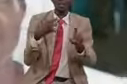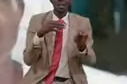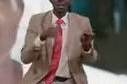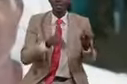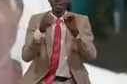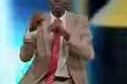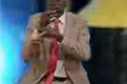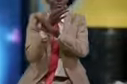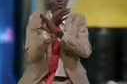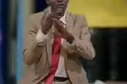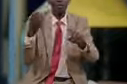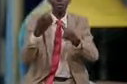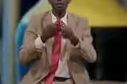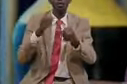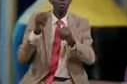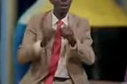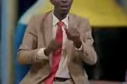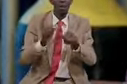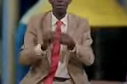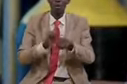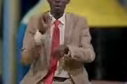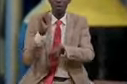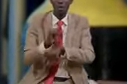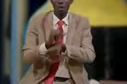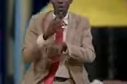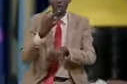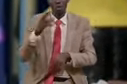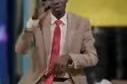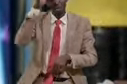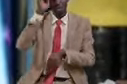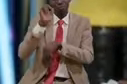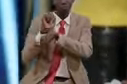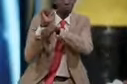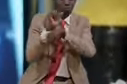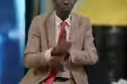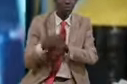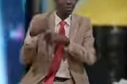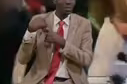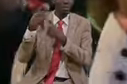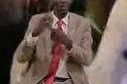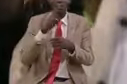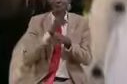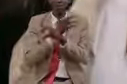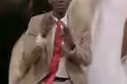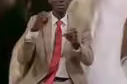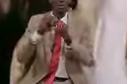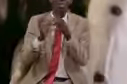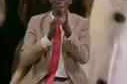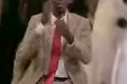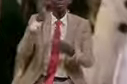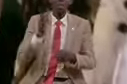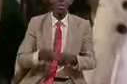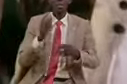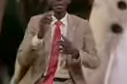of every work of the devil in your life in Jesus' name.